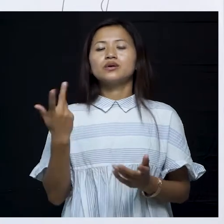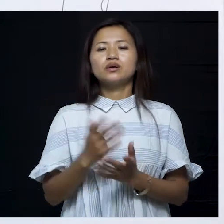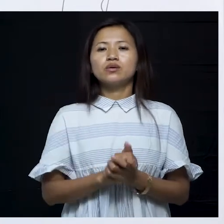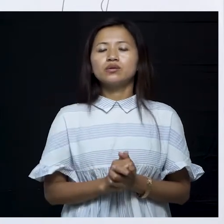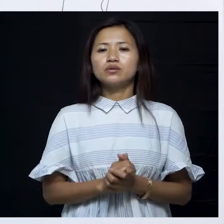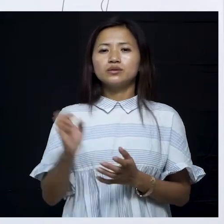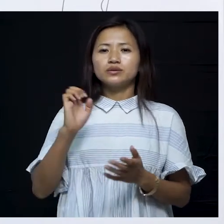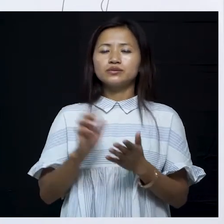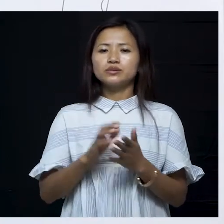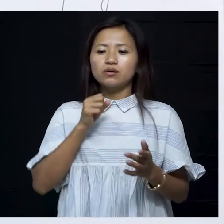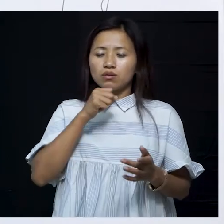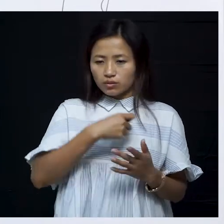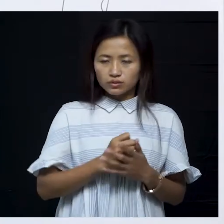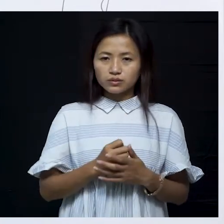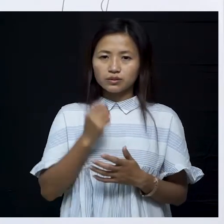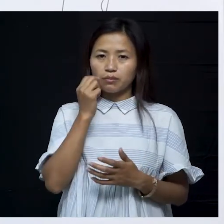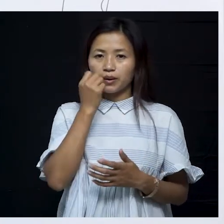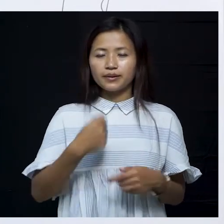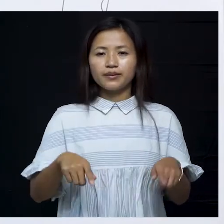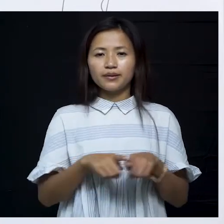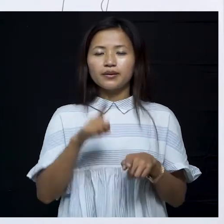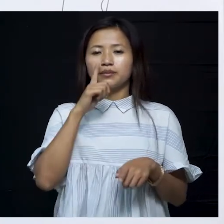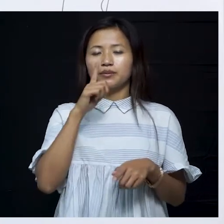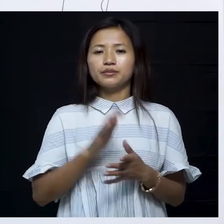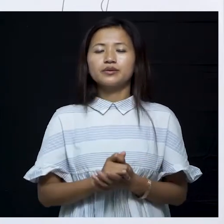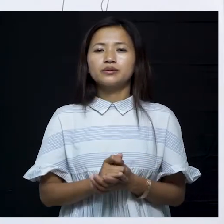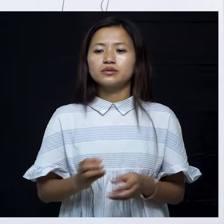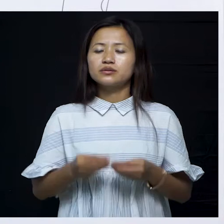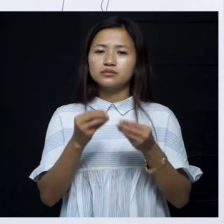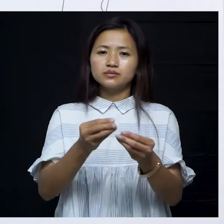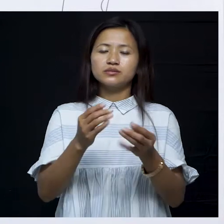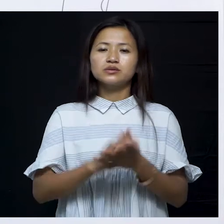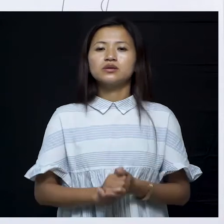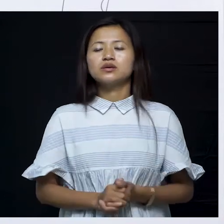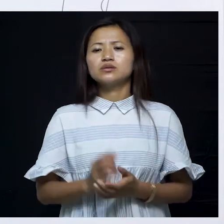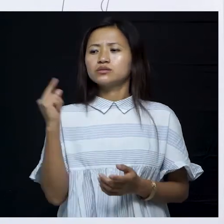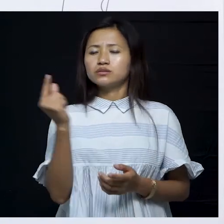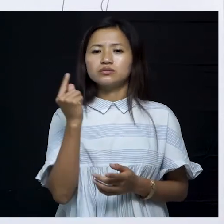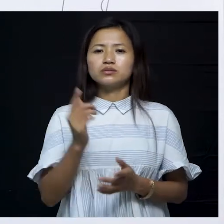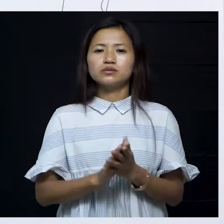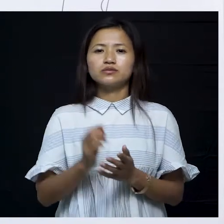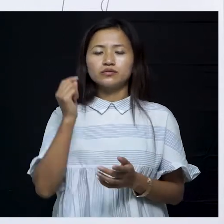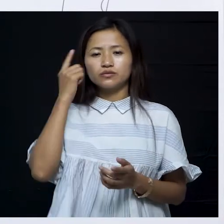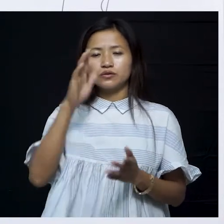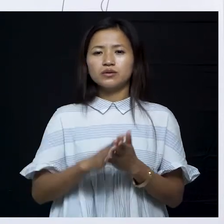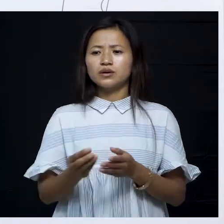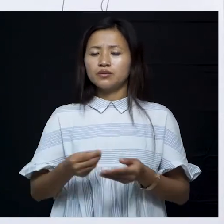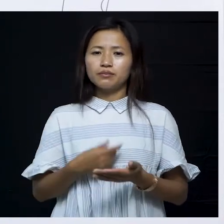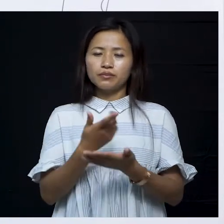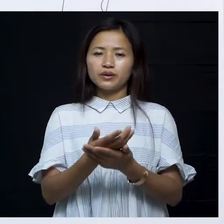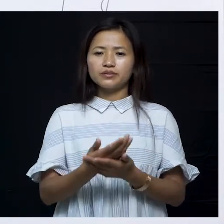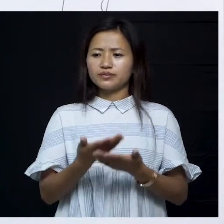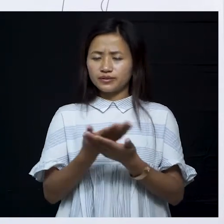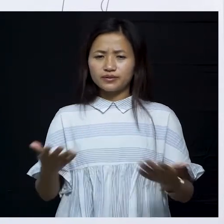even the older men and women are also given a certain amount of money so they can use it for buying things and